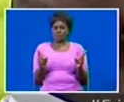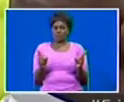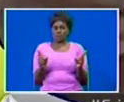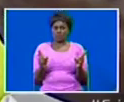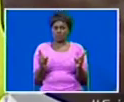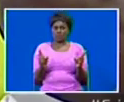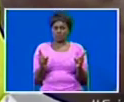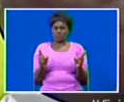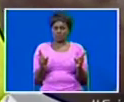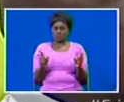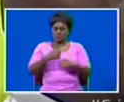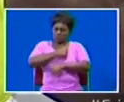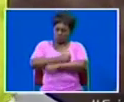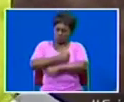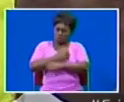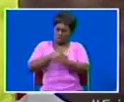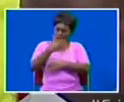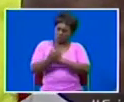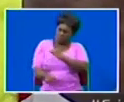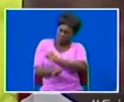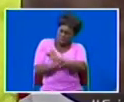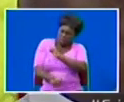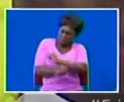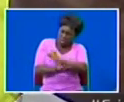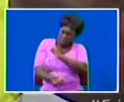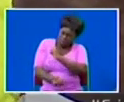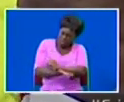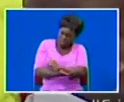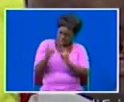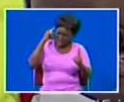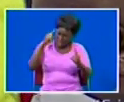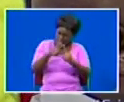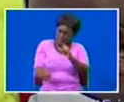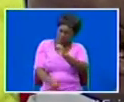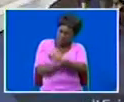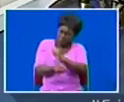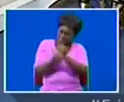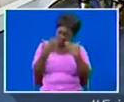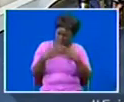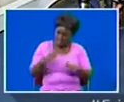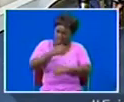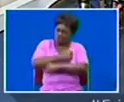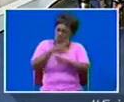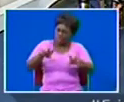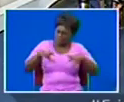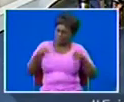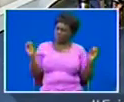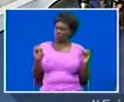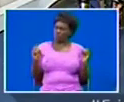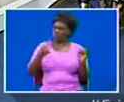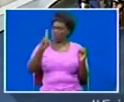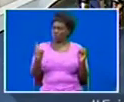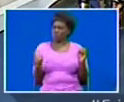through. So these schools, even after you explain yourselves and explain the cause, they still, don't want to engage. In